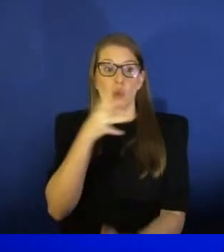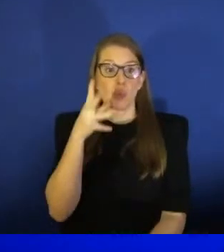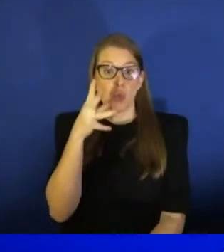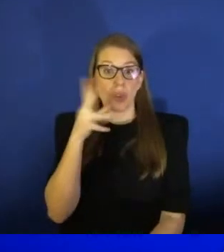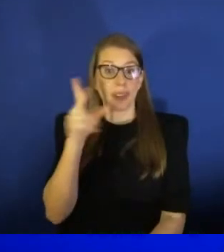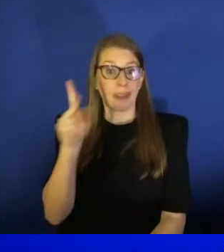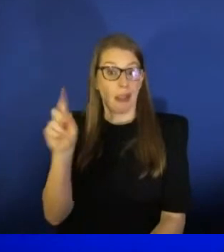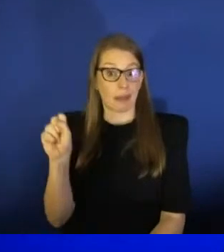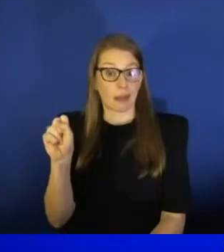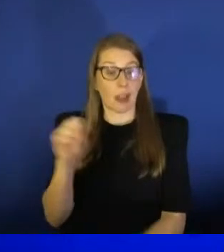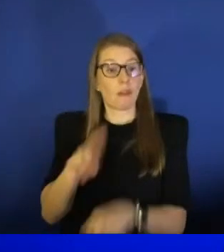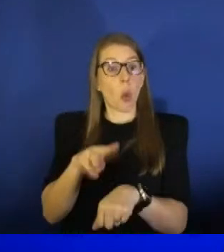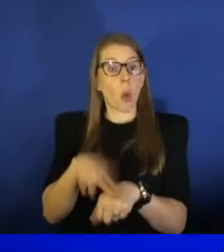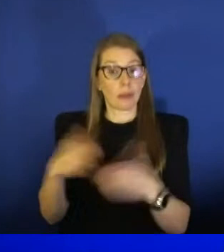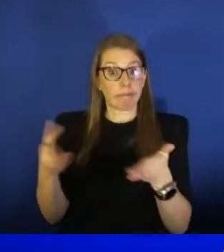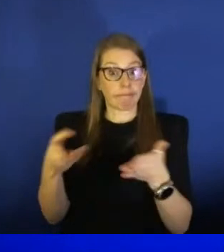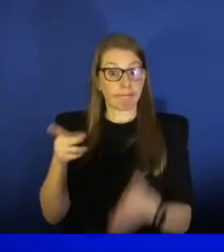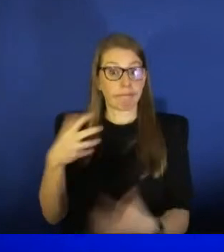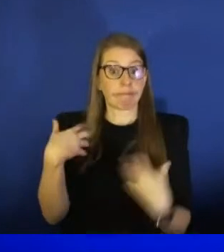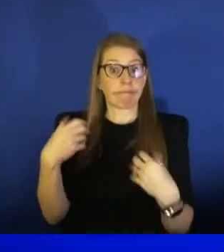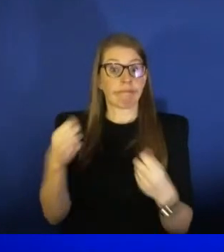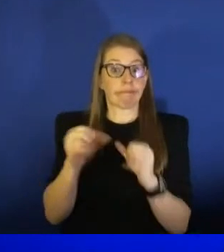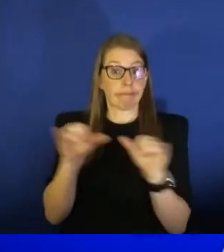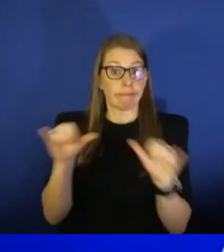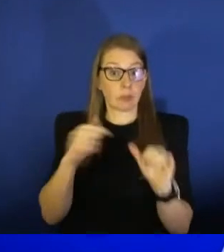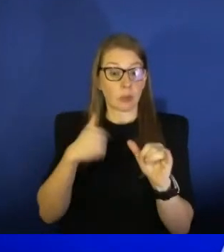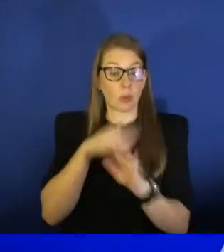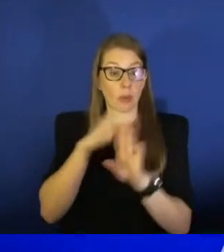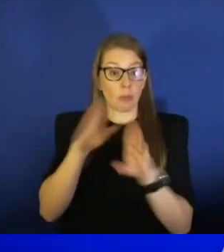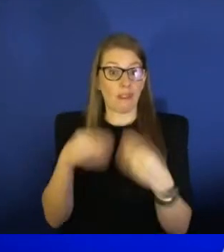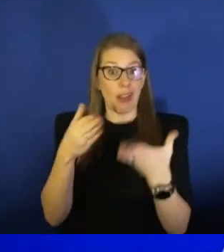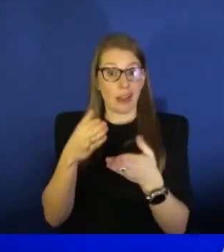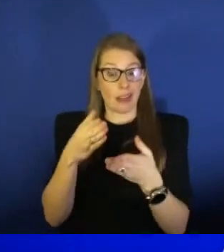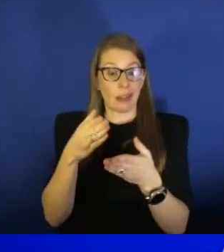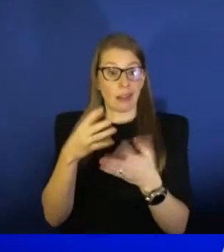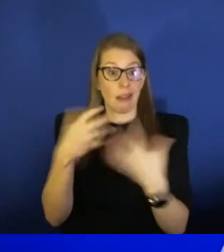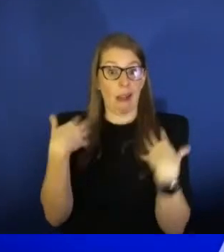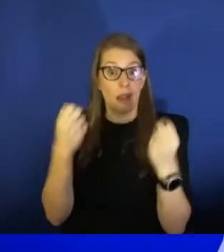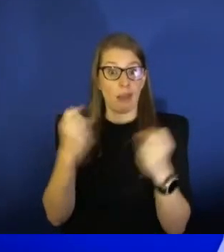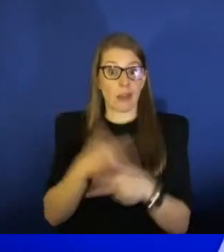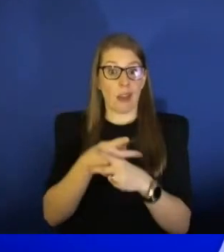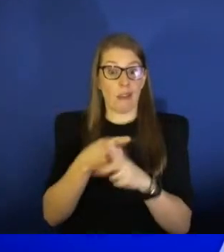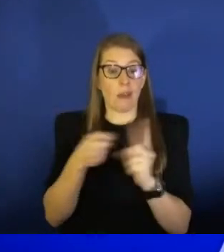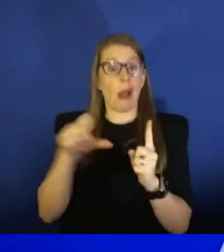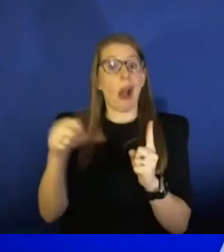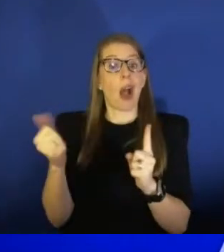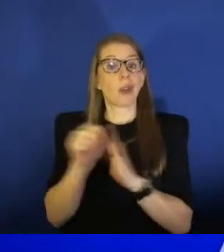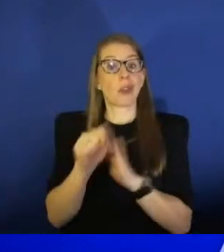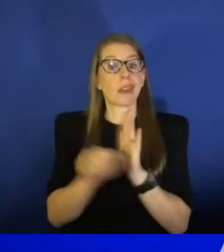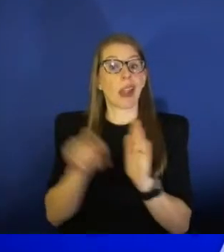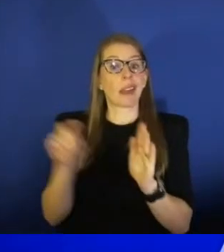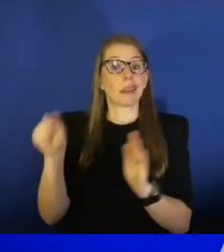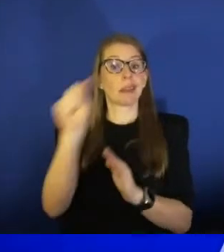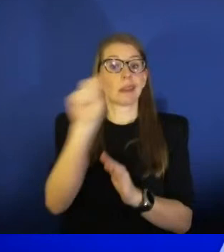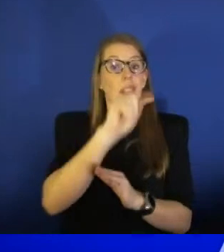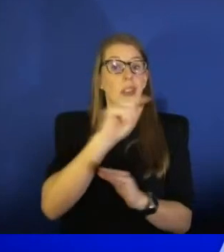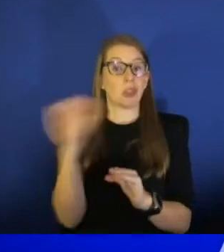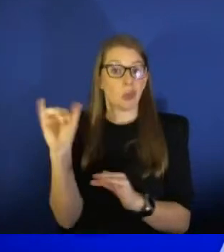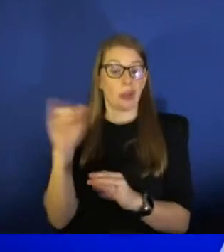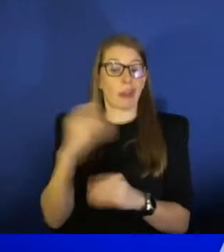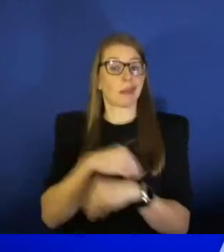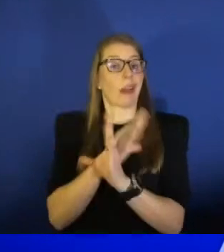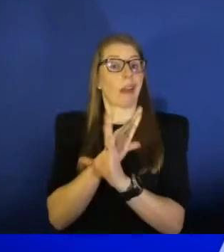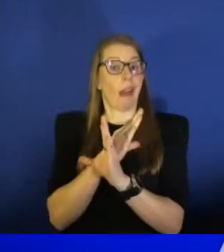at the health system, we provided health care to folks from other states as well. And so one thing with telehealth is